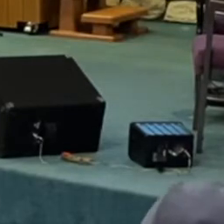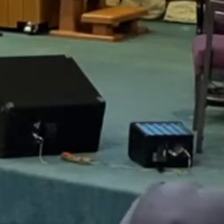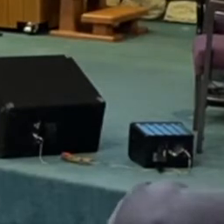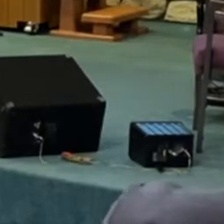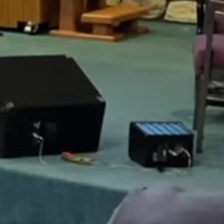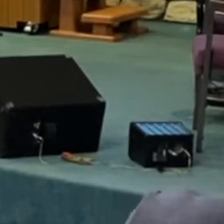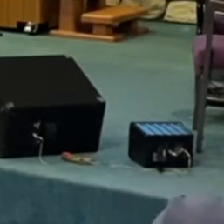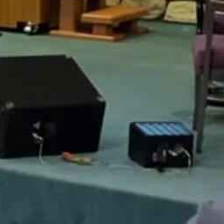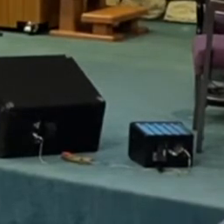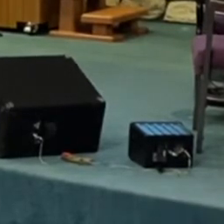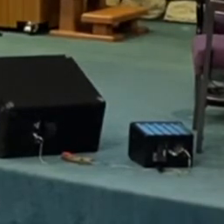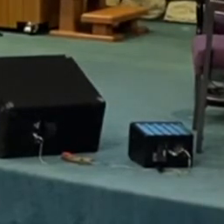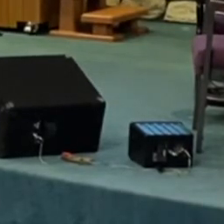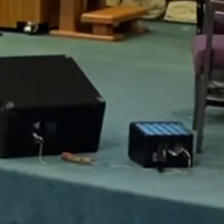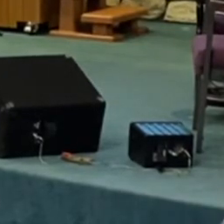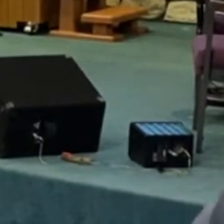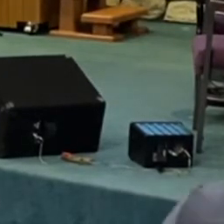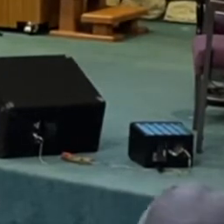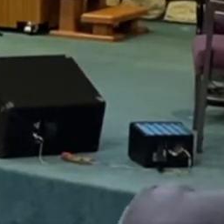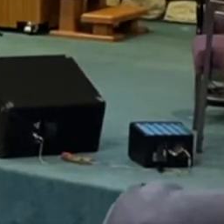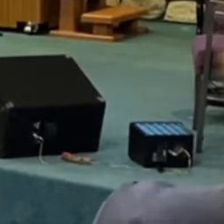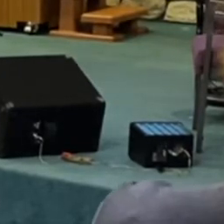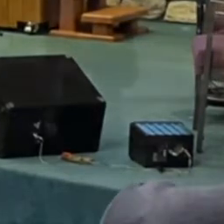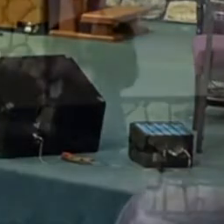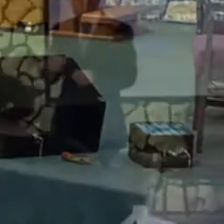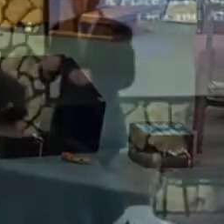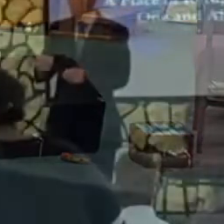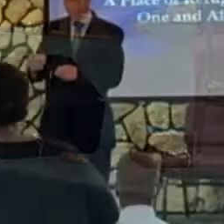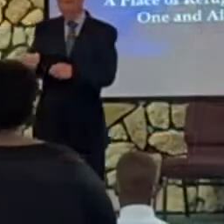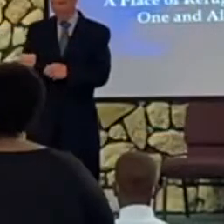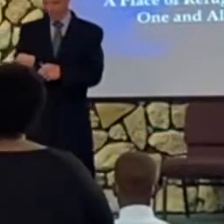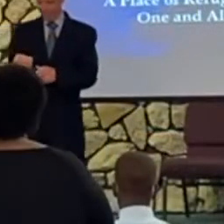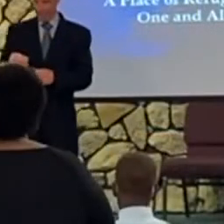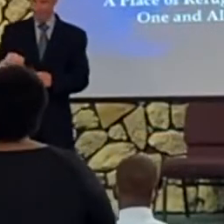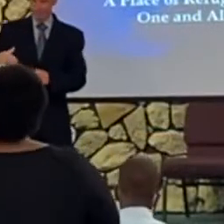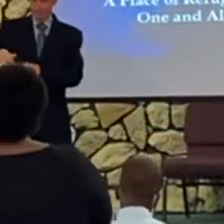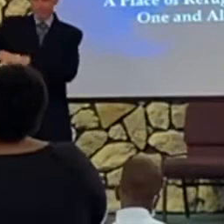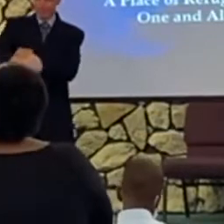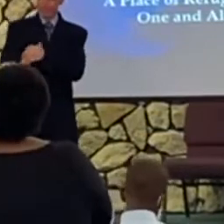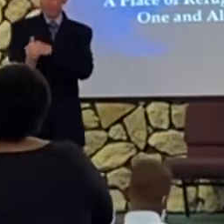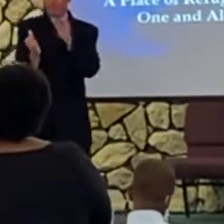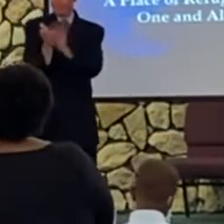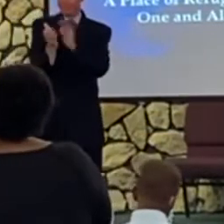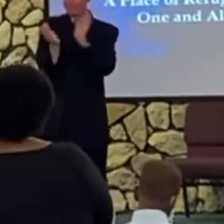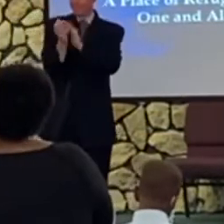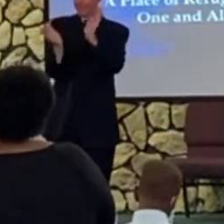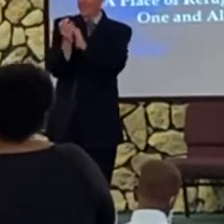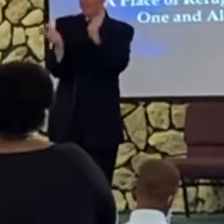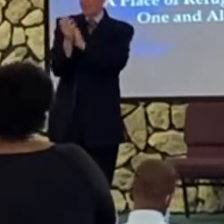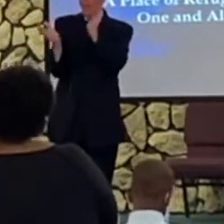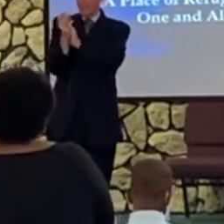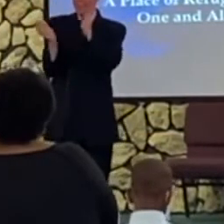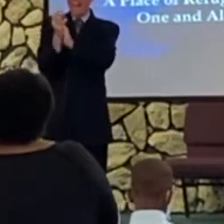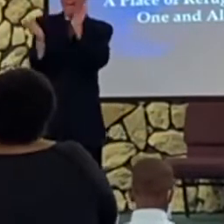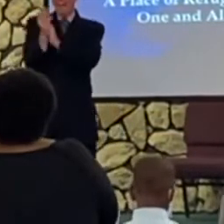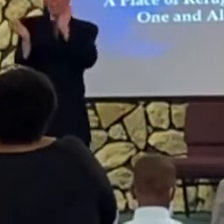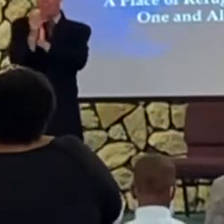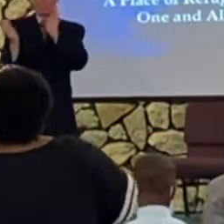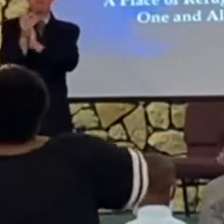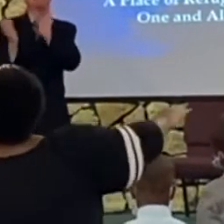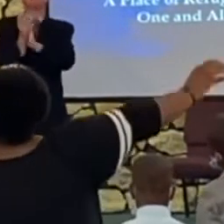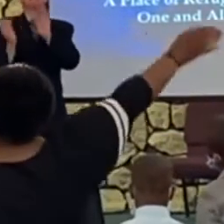burning and suffering. And instantaneous, it was gone. I think we ought to give a shout